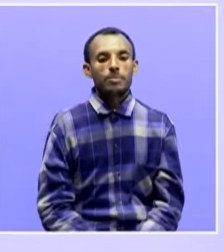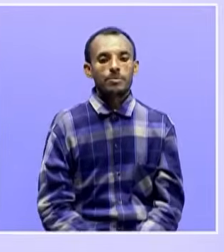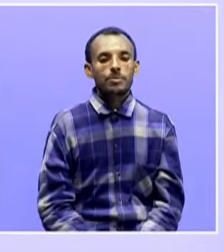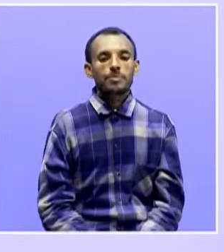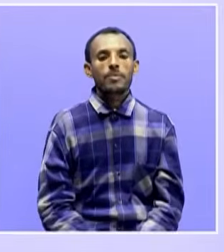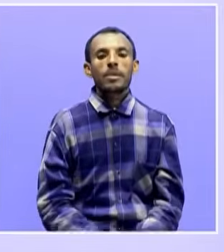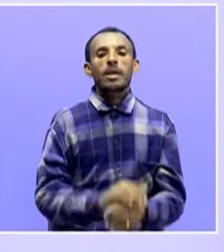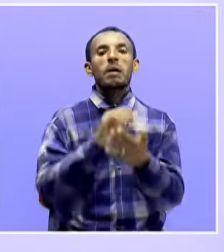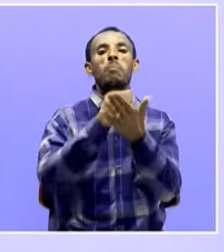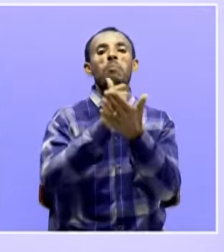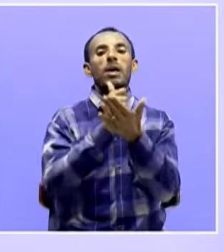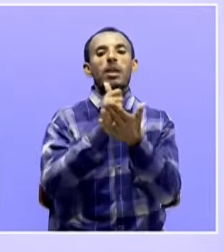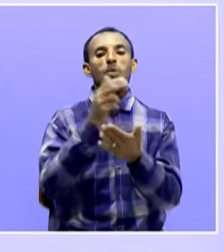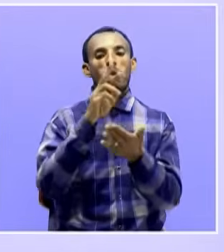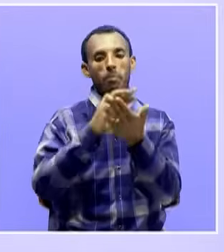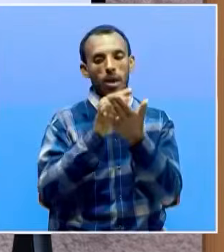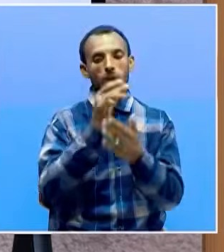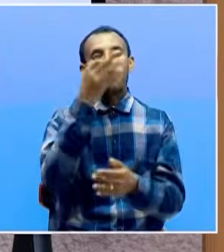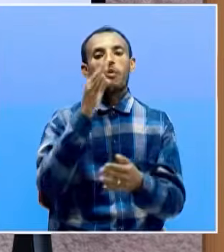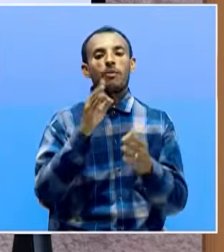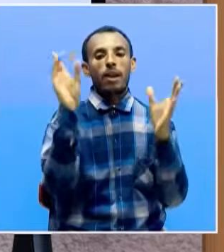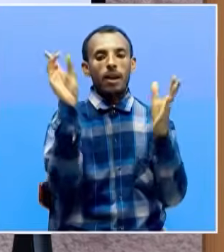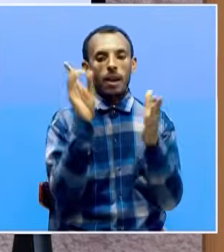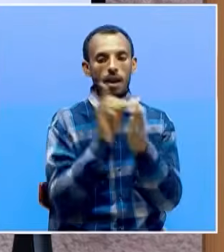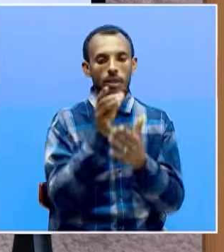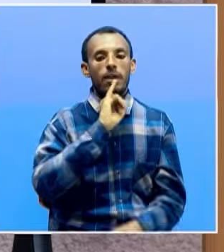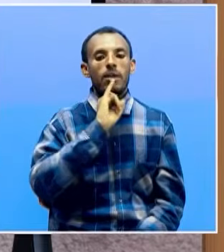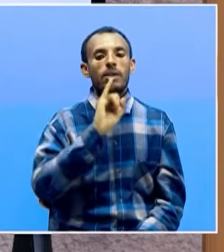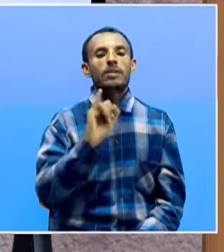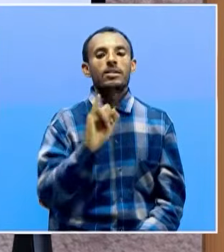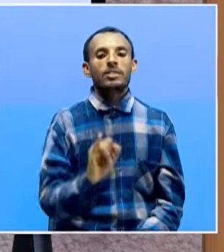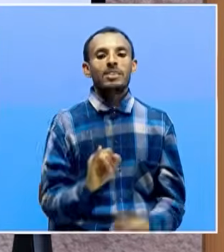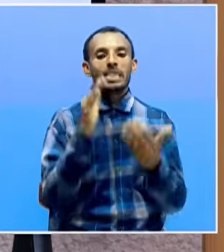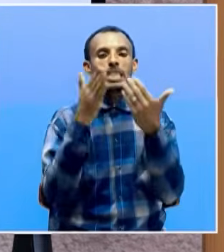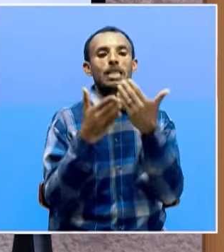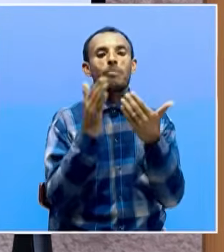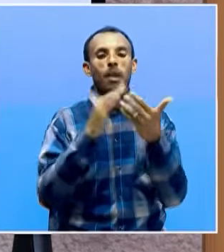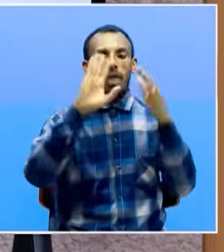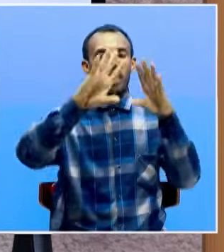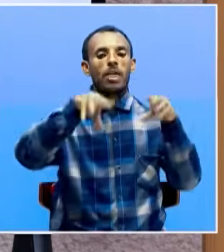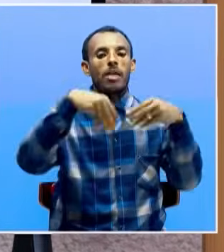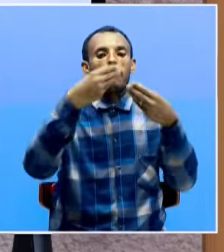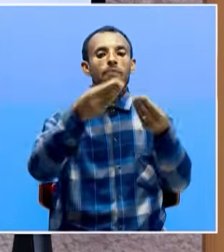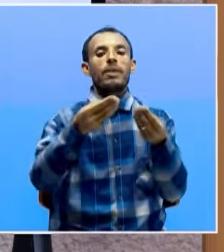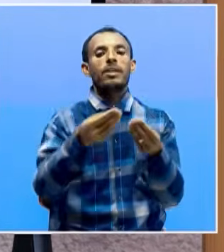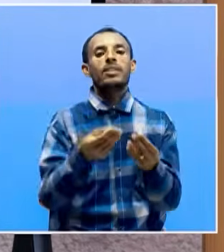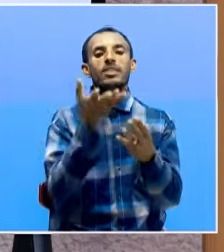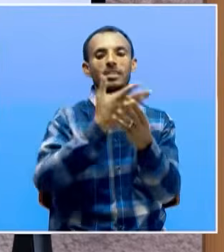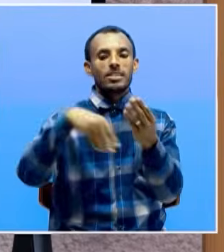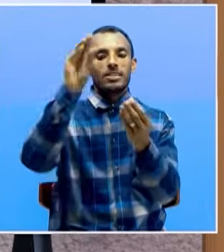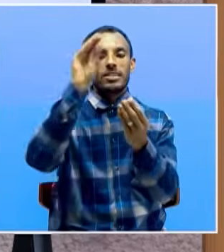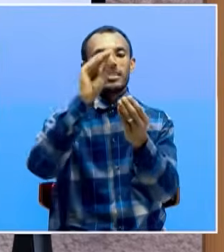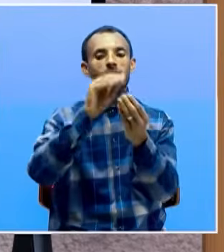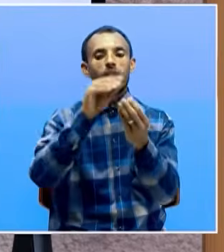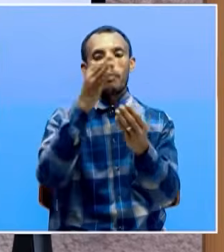The mean of a set of data is simply given by the sum of